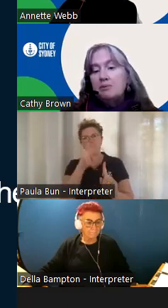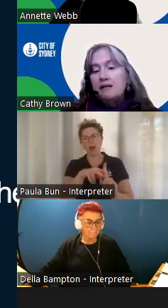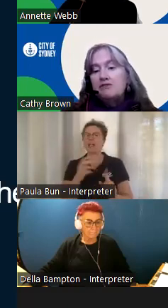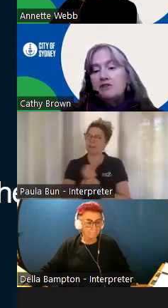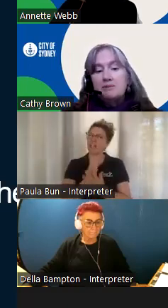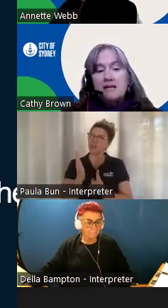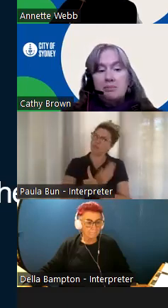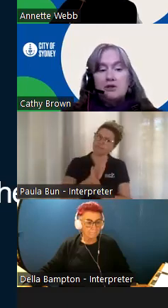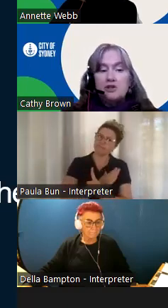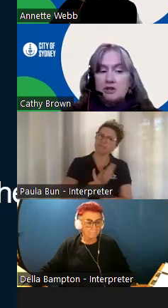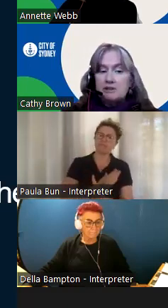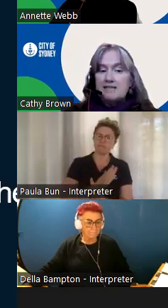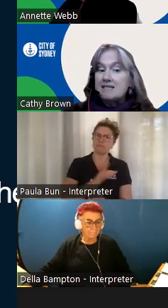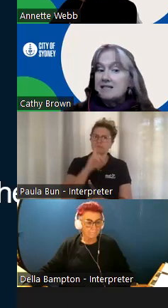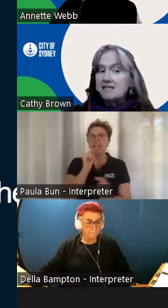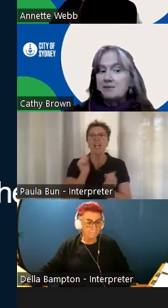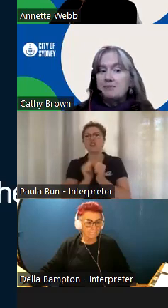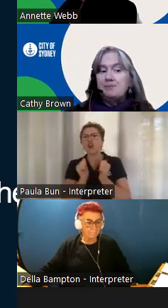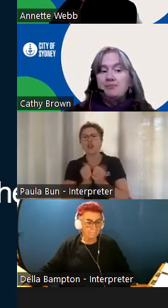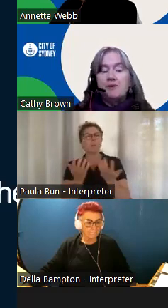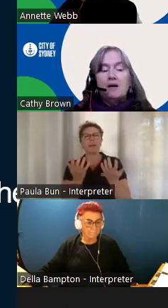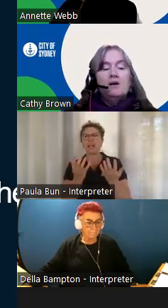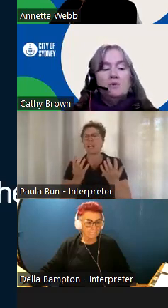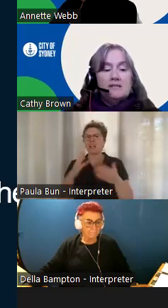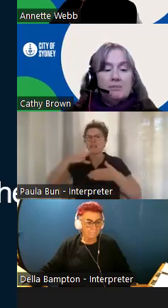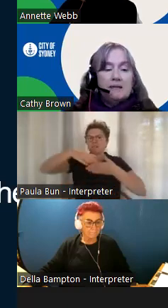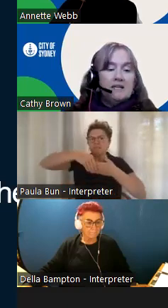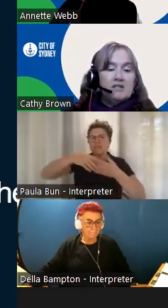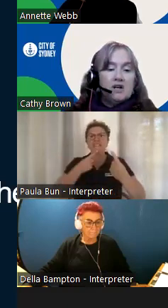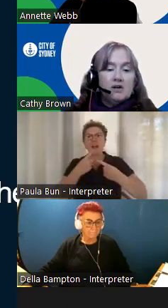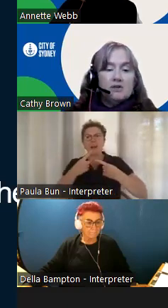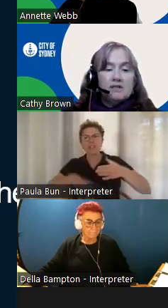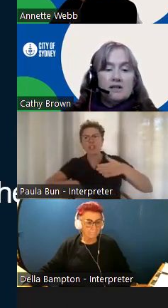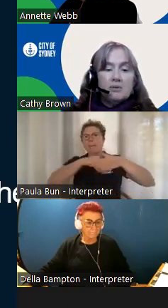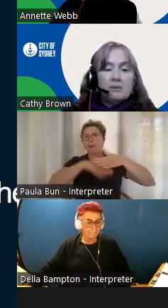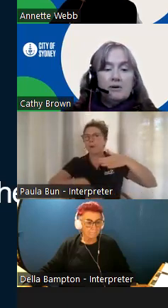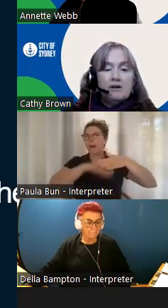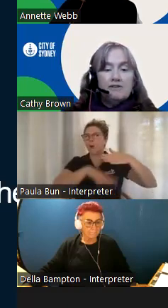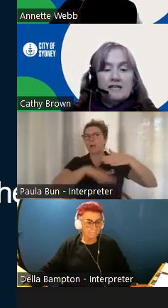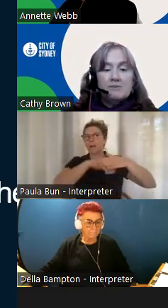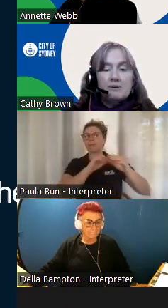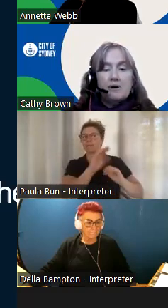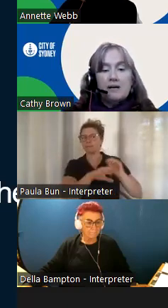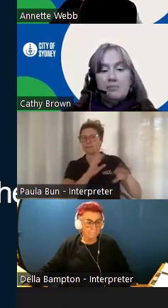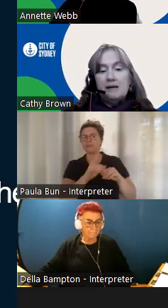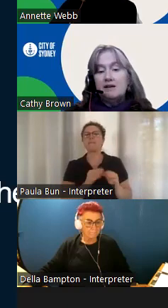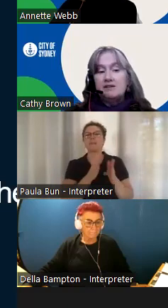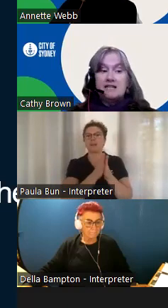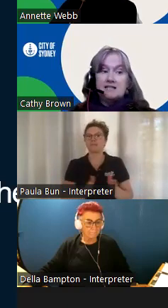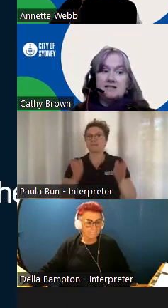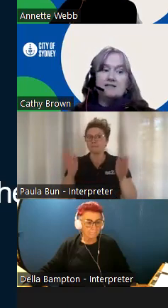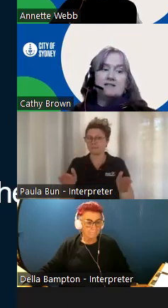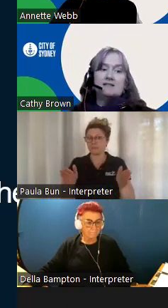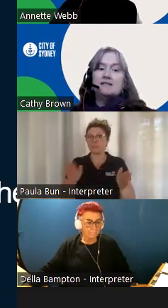you allow plenty of time to upload documents into the system. Once applications close, there'll be a period of assessment by a panel